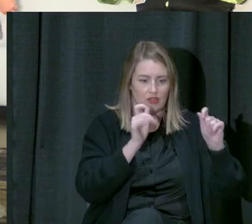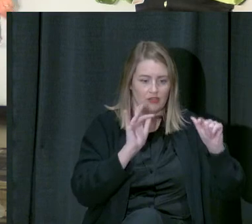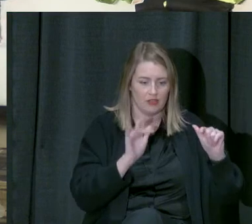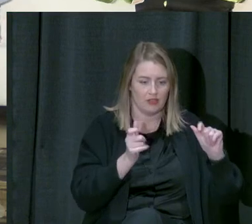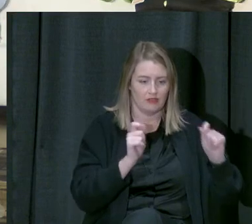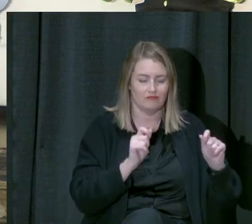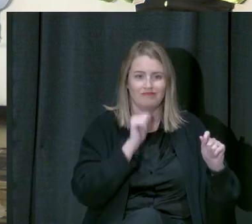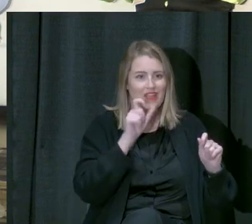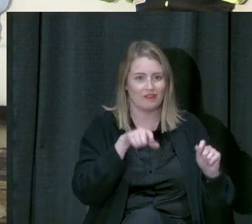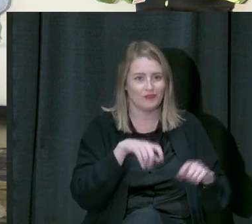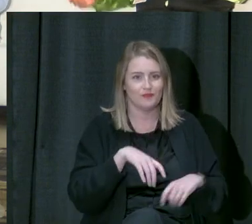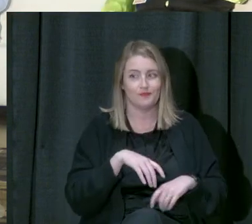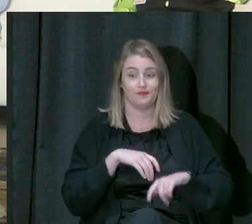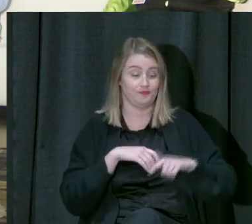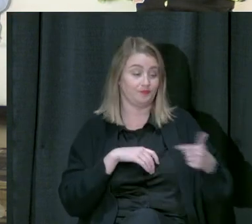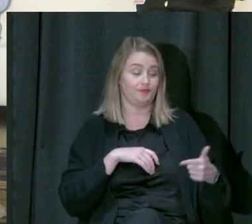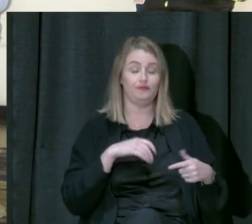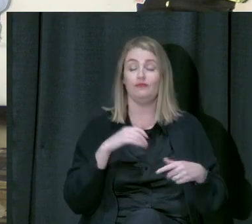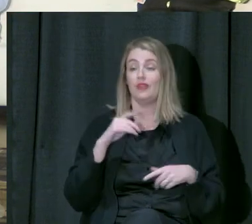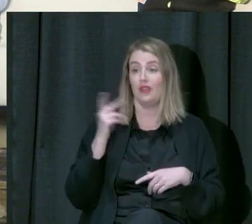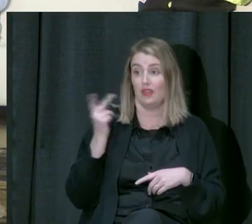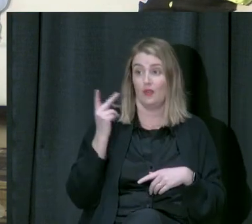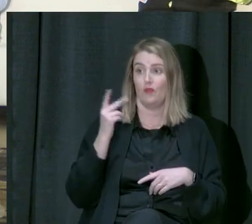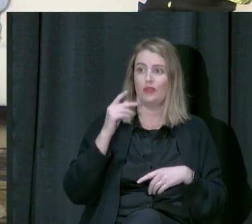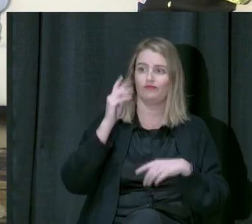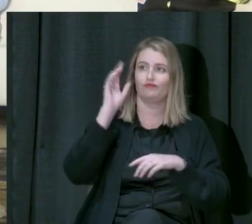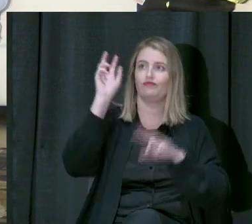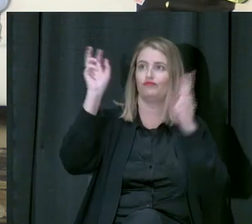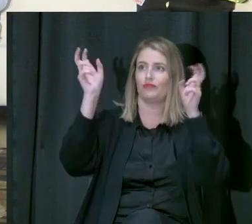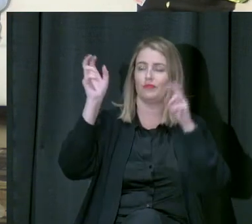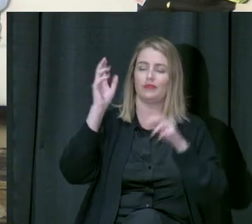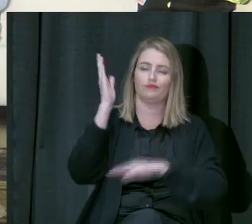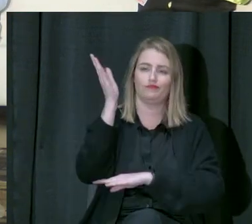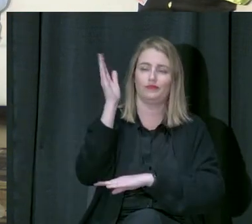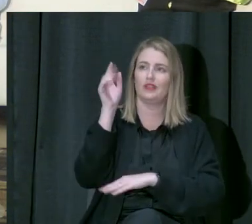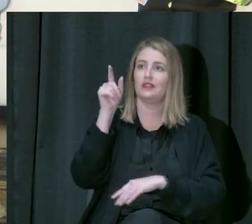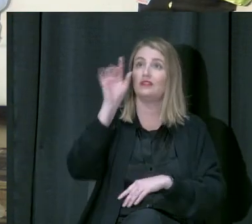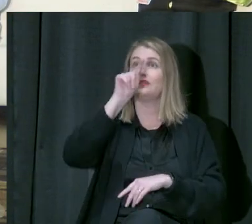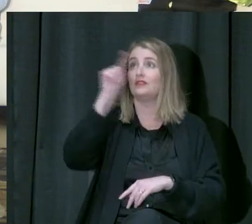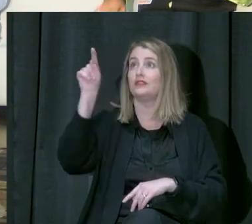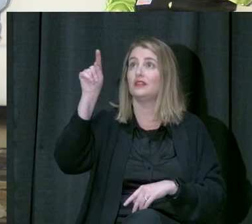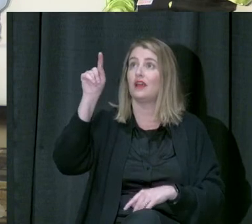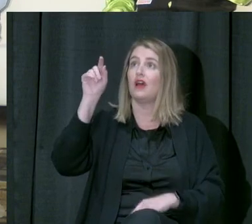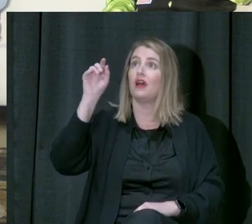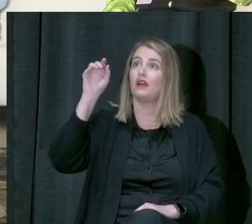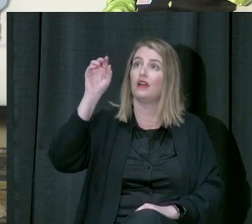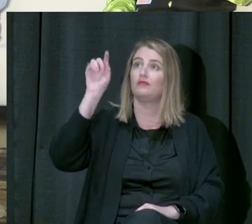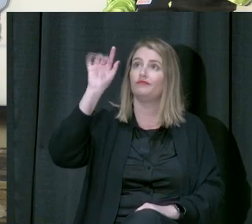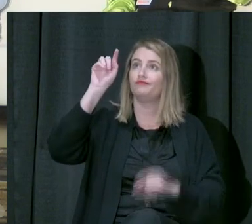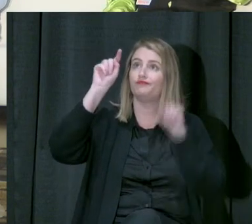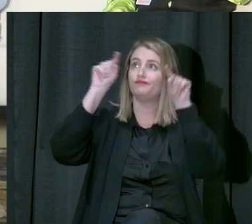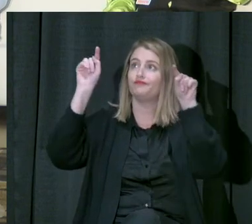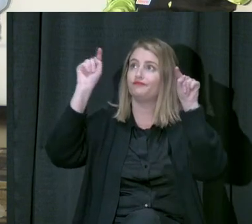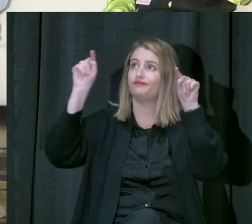I were presenting a topic, and he goes, yeah, you just go over here and you just do balance ragged headings. And I went,